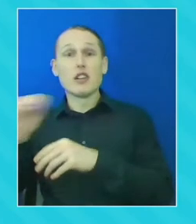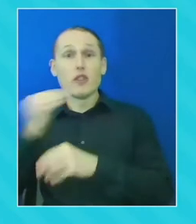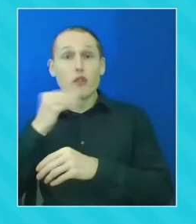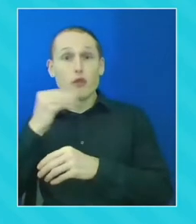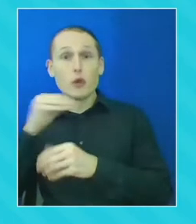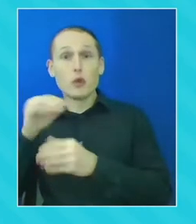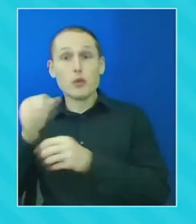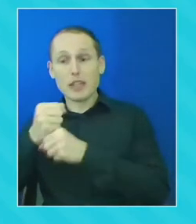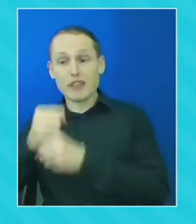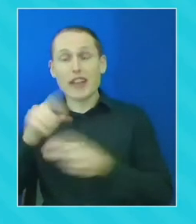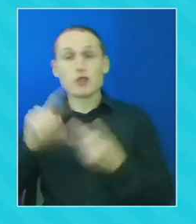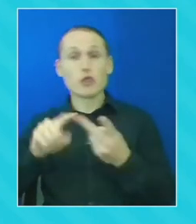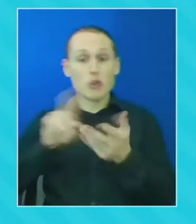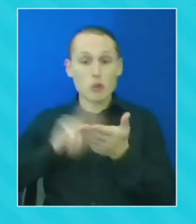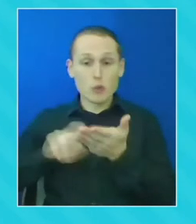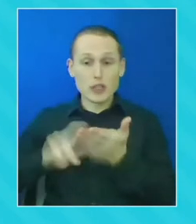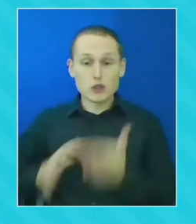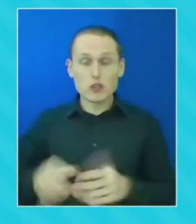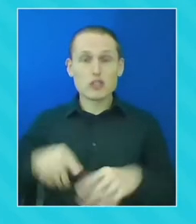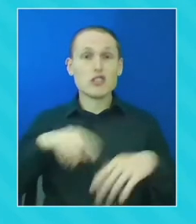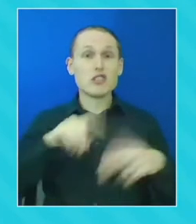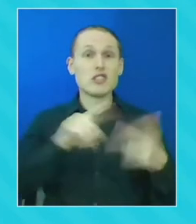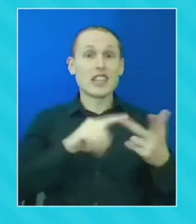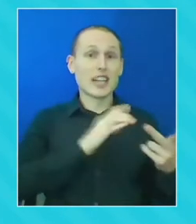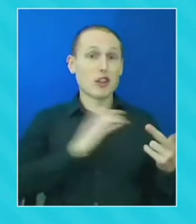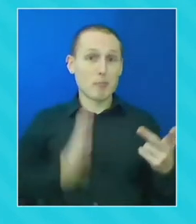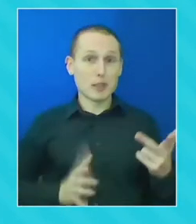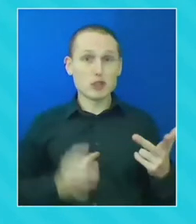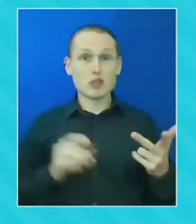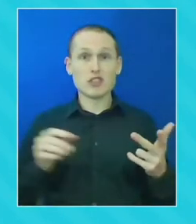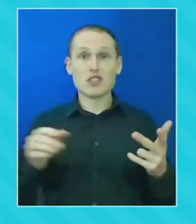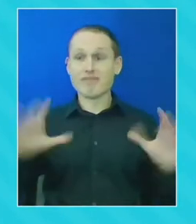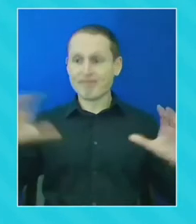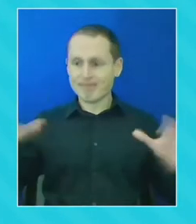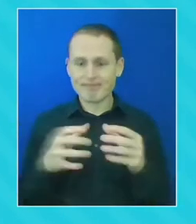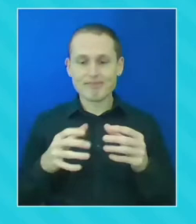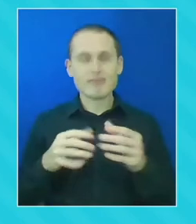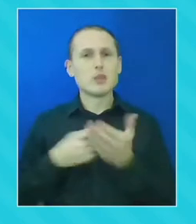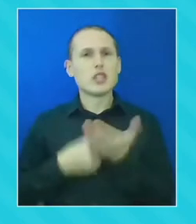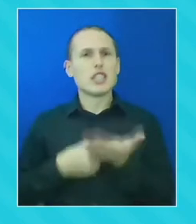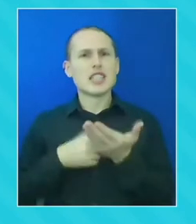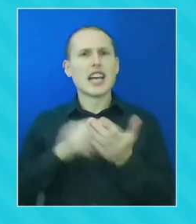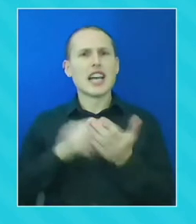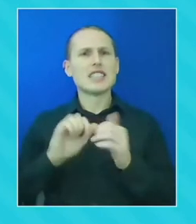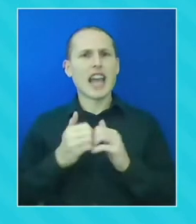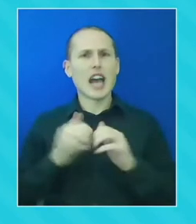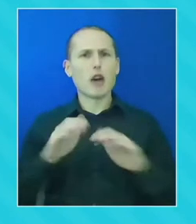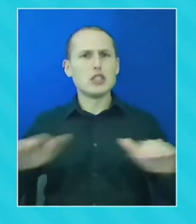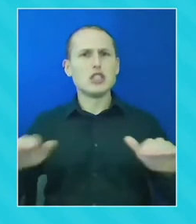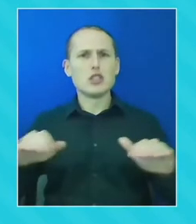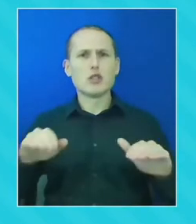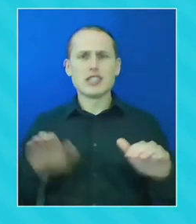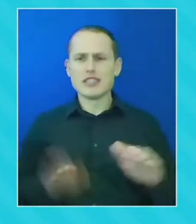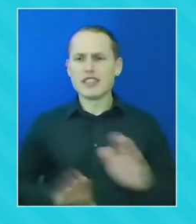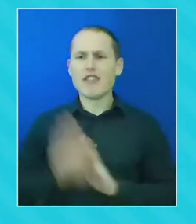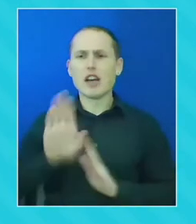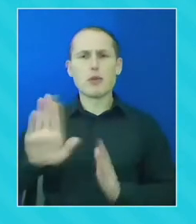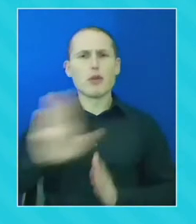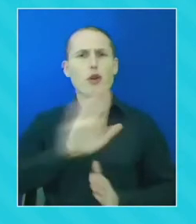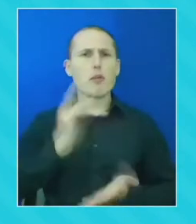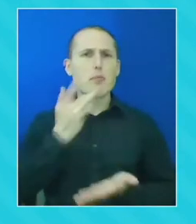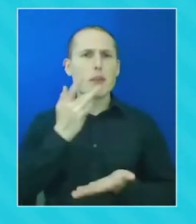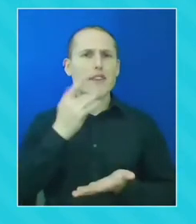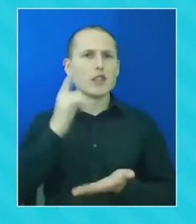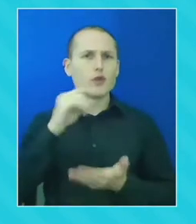and early childhood educators to raise awareness about how children develop taste preferences. We want to ensure that all young